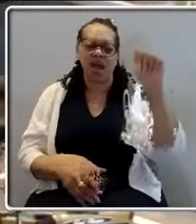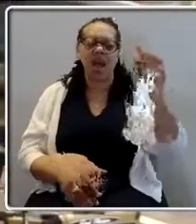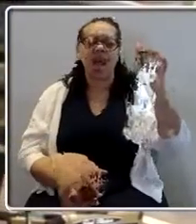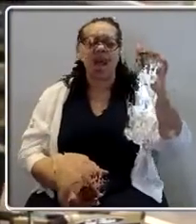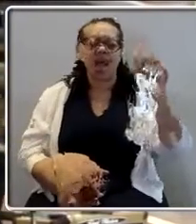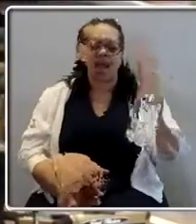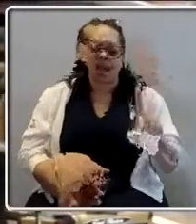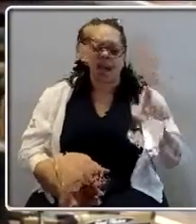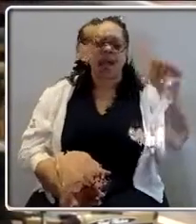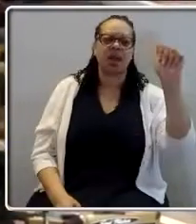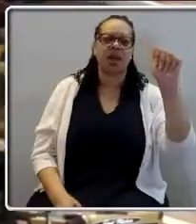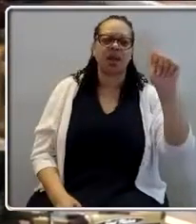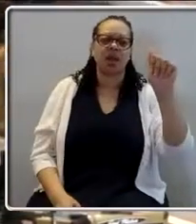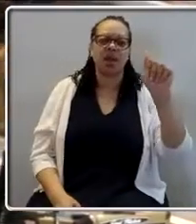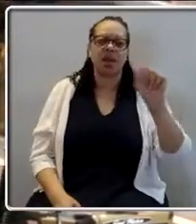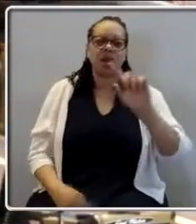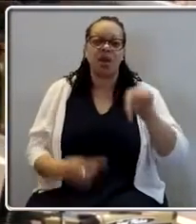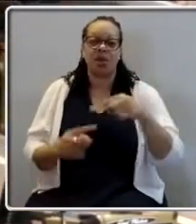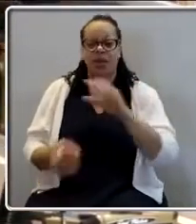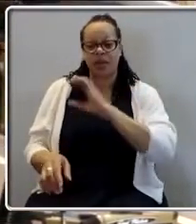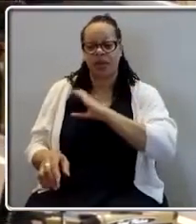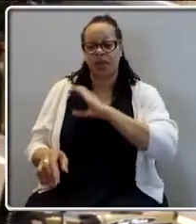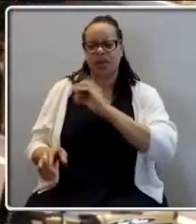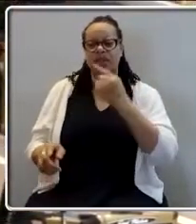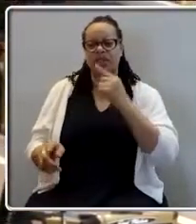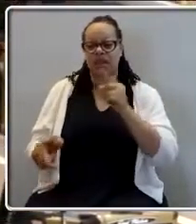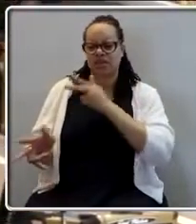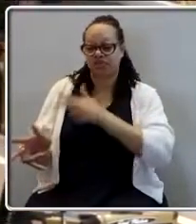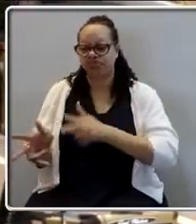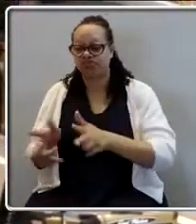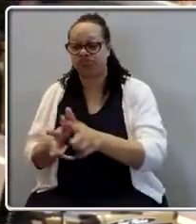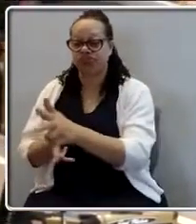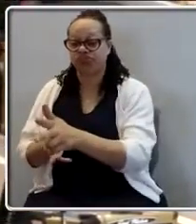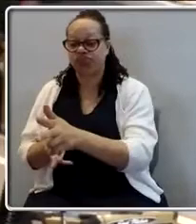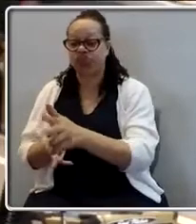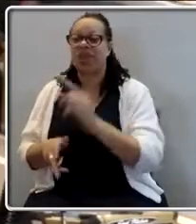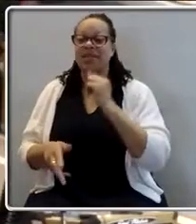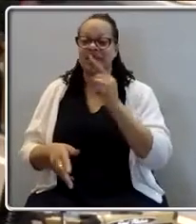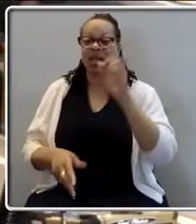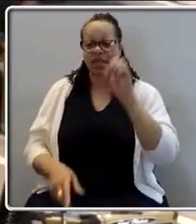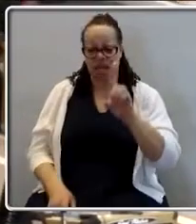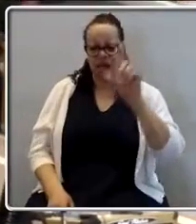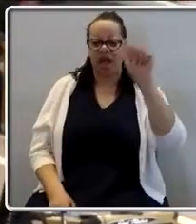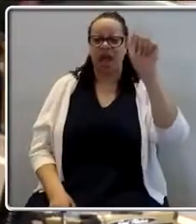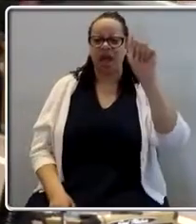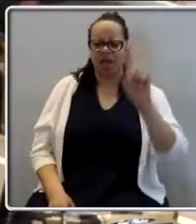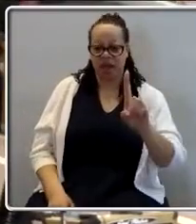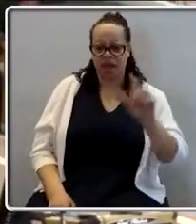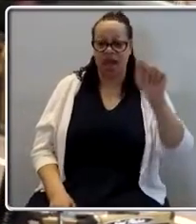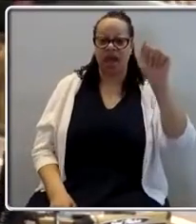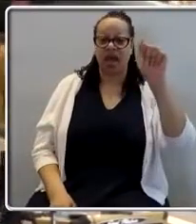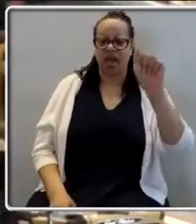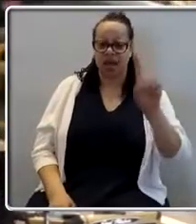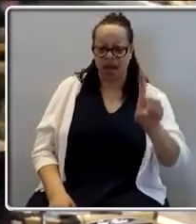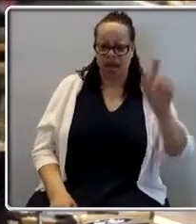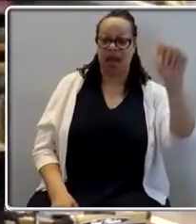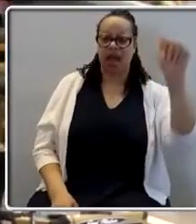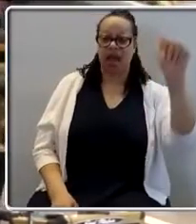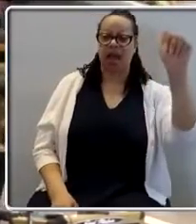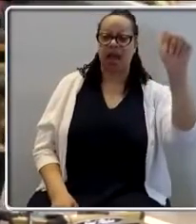When the police pulls you over, you need to hear this. La, la, la, la, la, la,